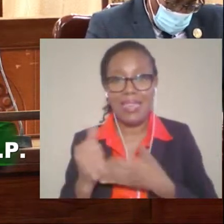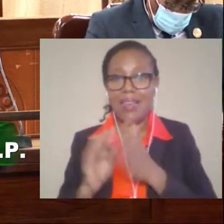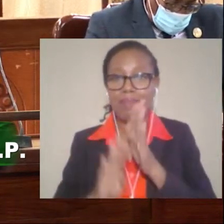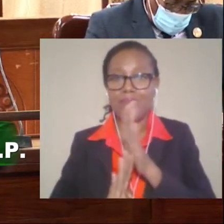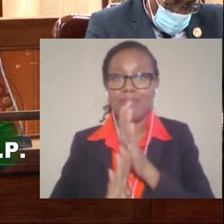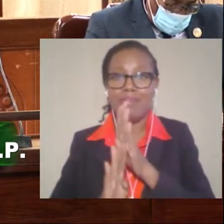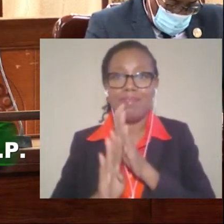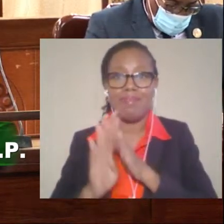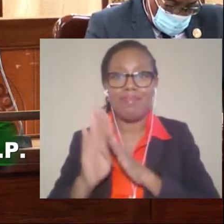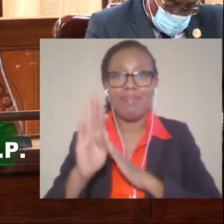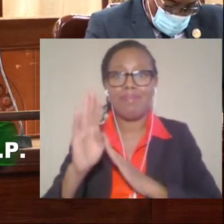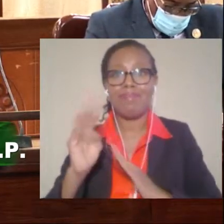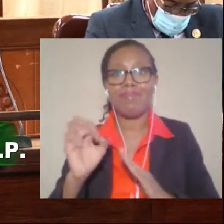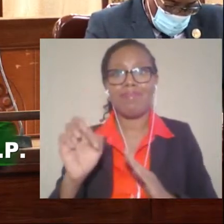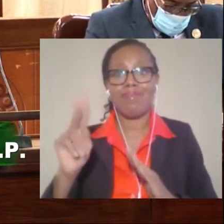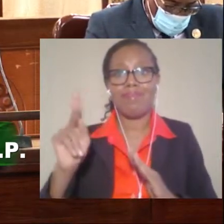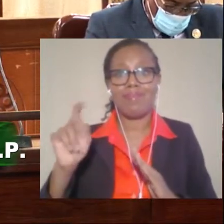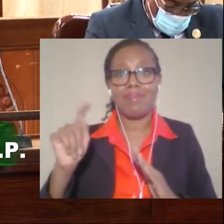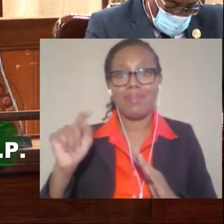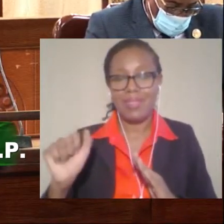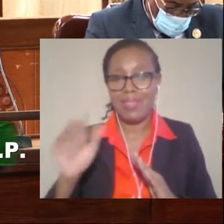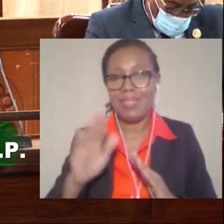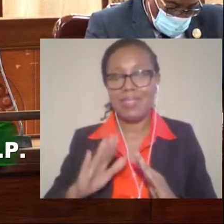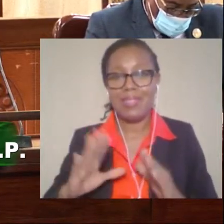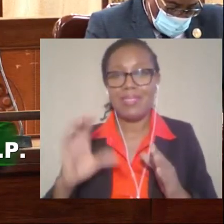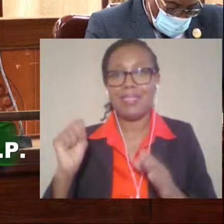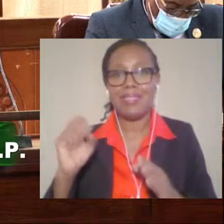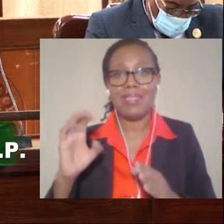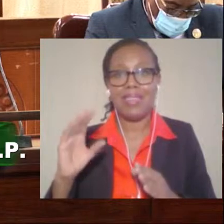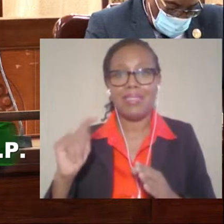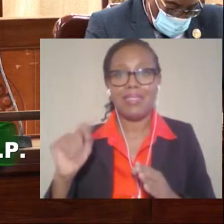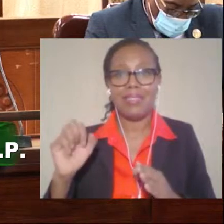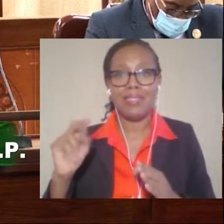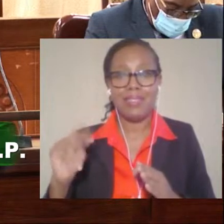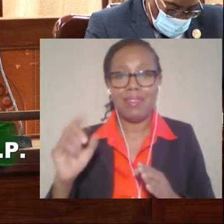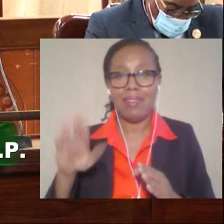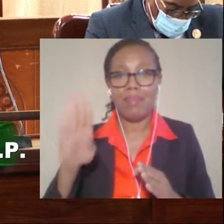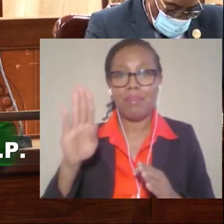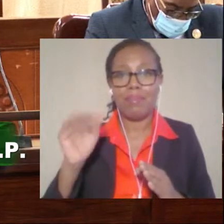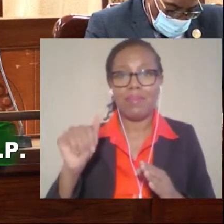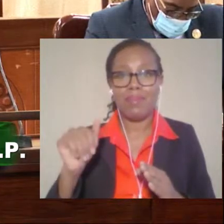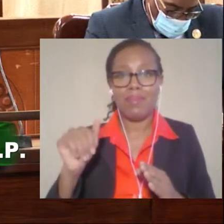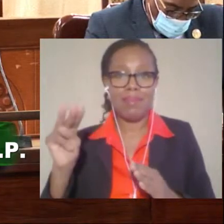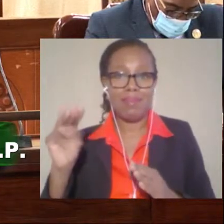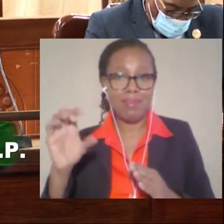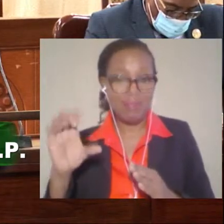arm of the BADMC, which I presume